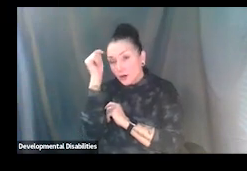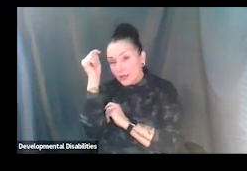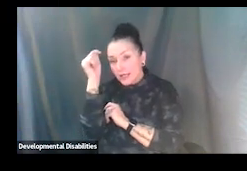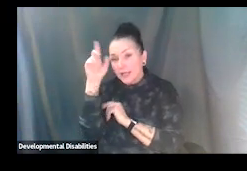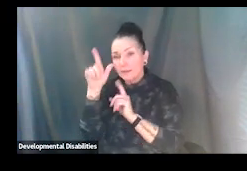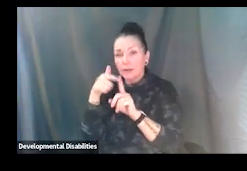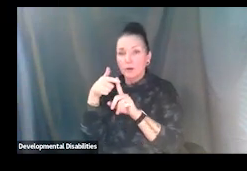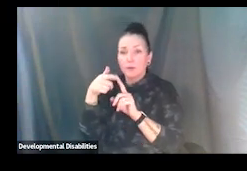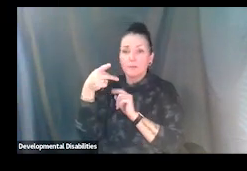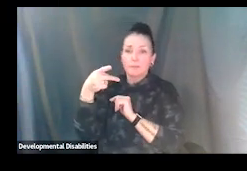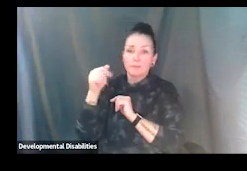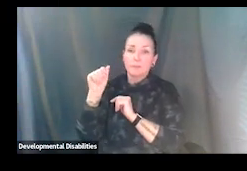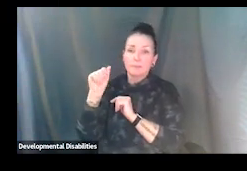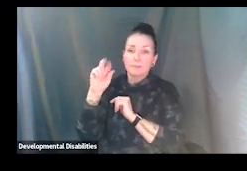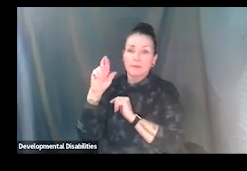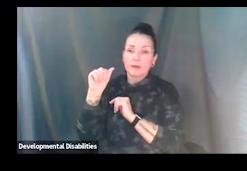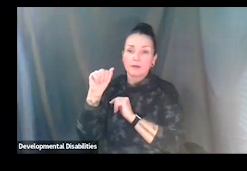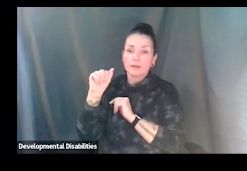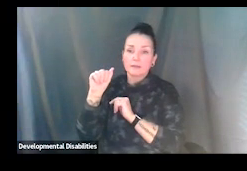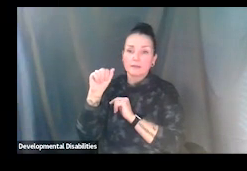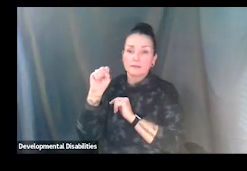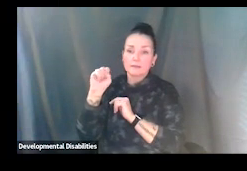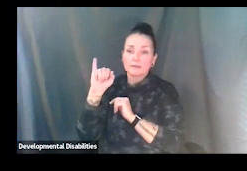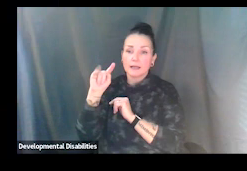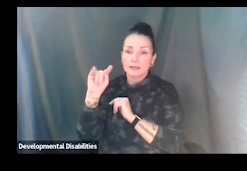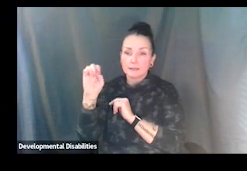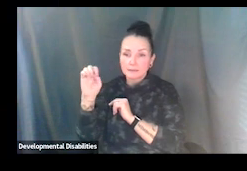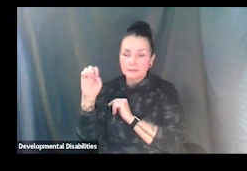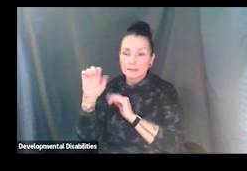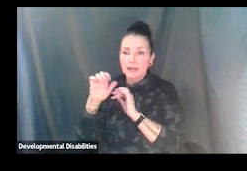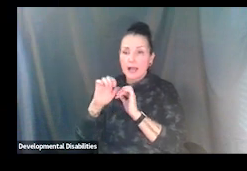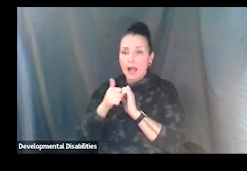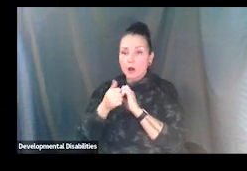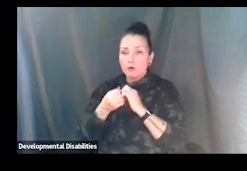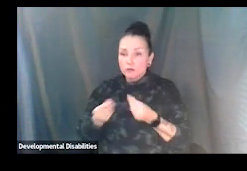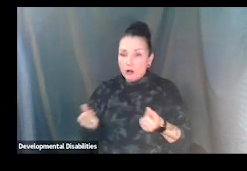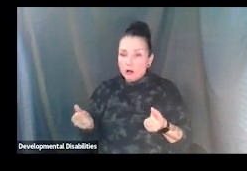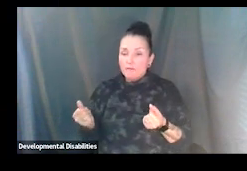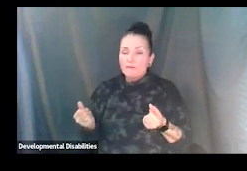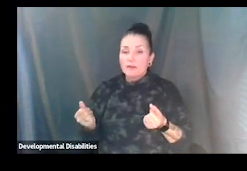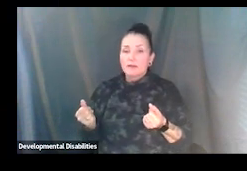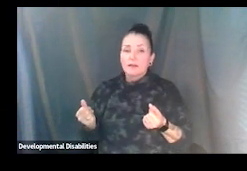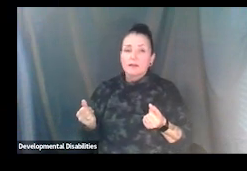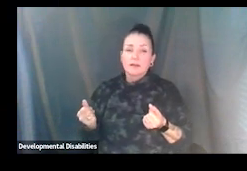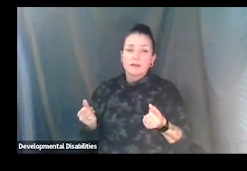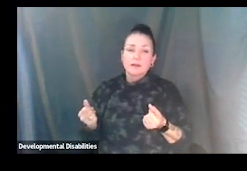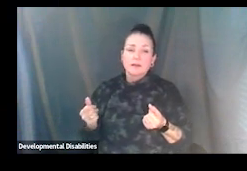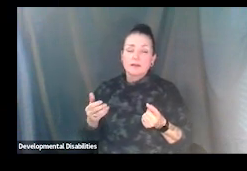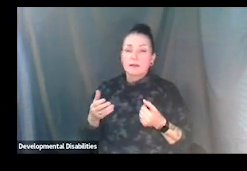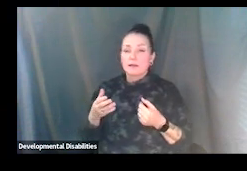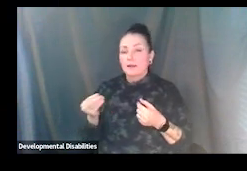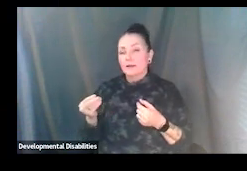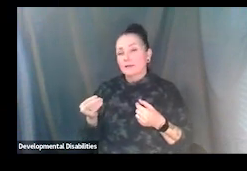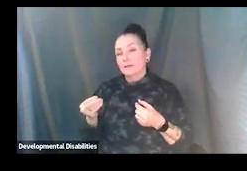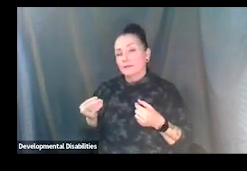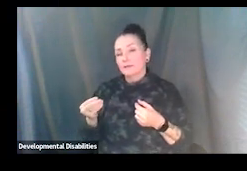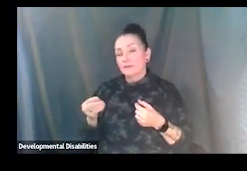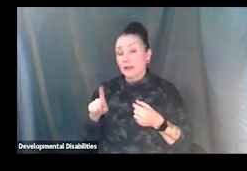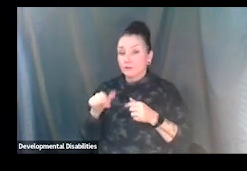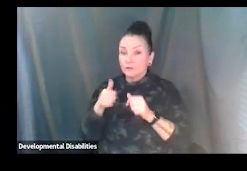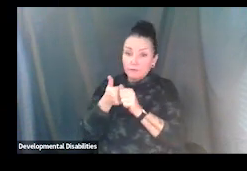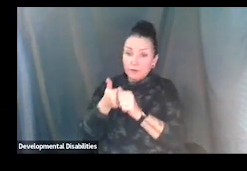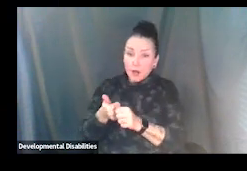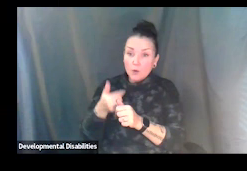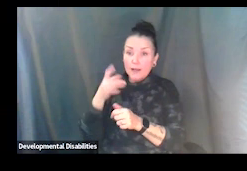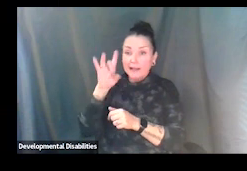parasites, and then we have to get rid of those. And there's this real sort of, I think it's an 18-day protocol, and involves giving children and adolescents